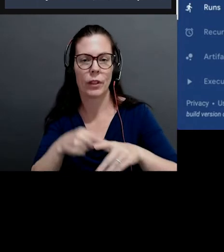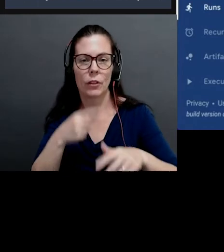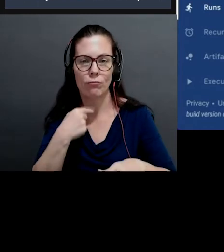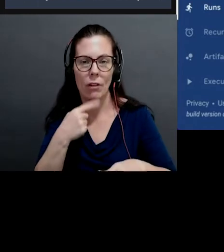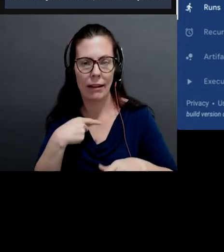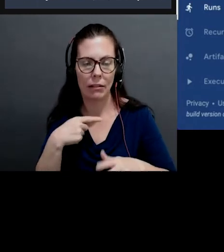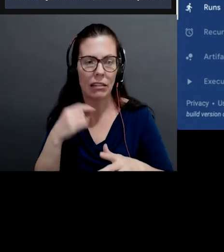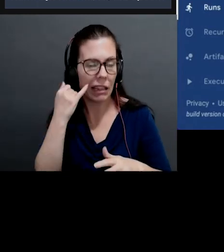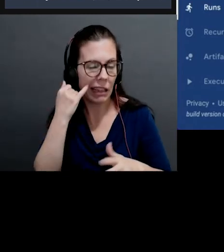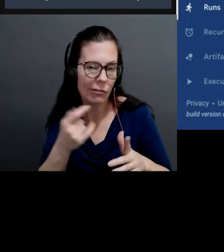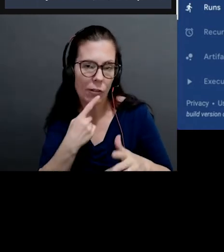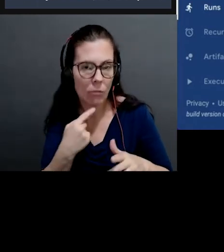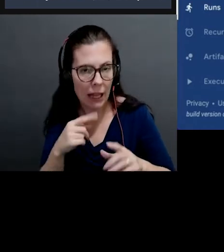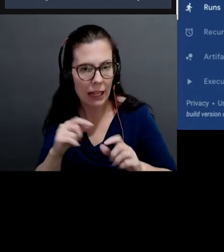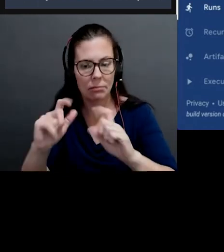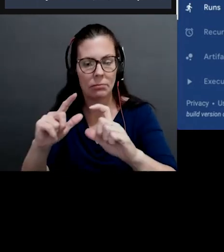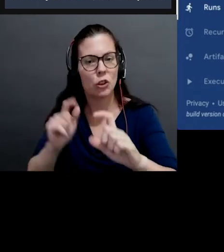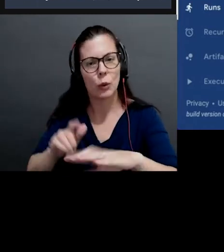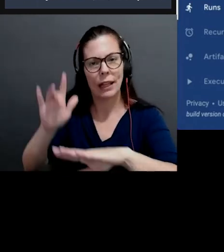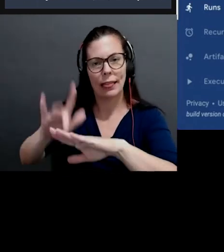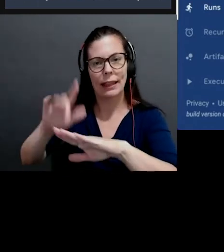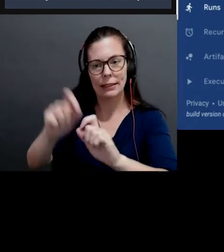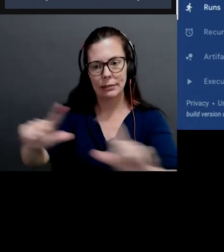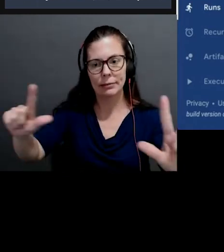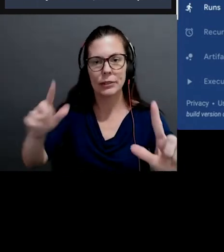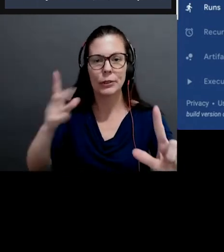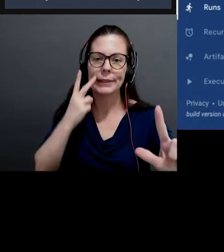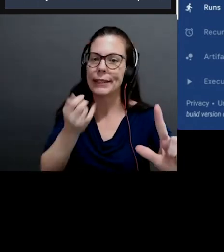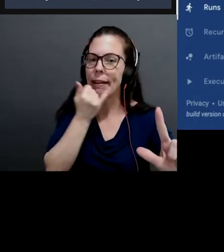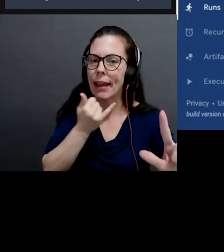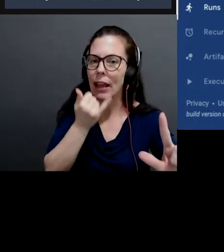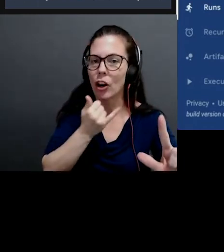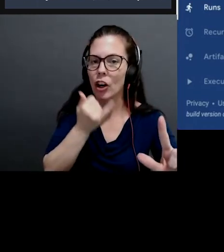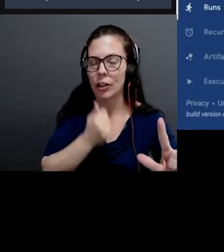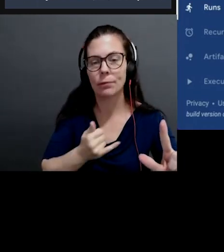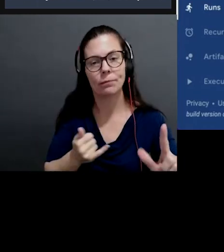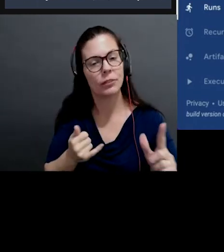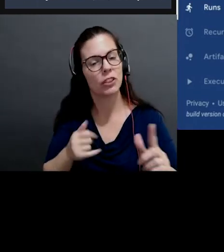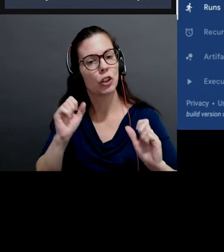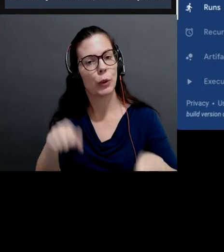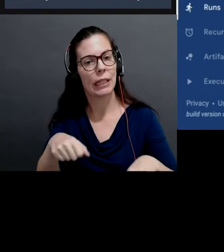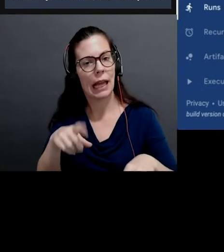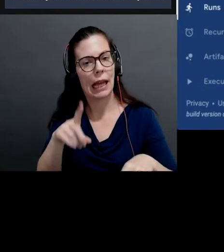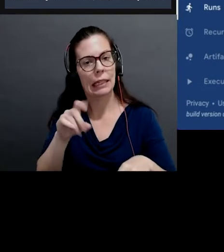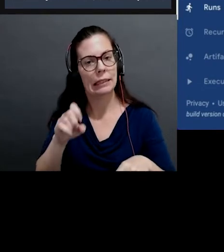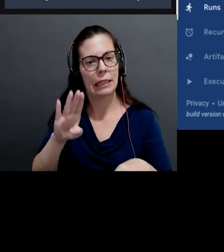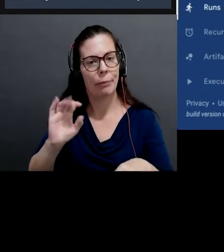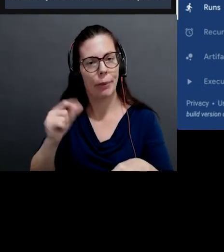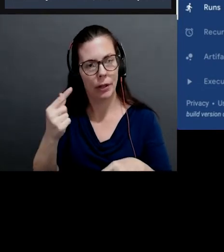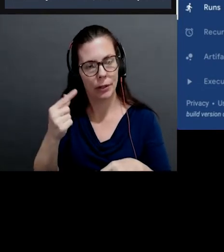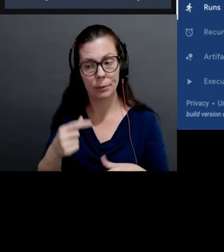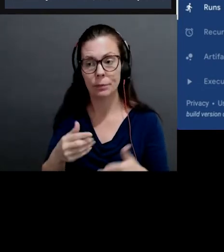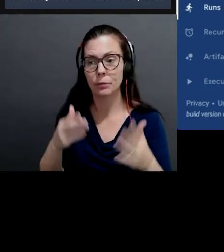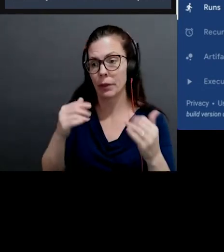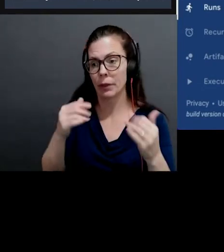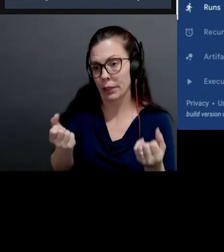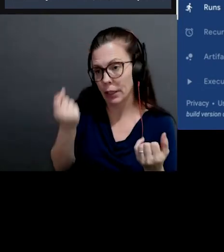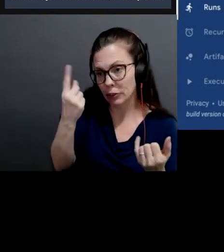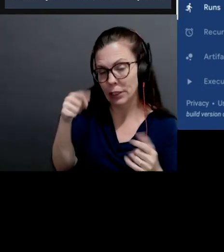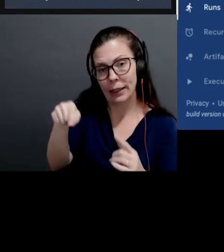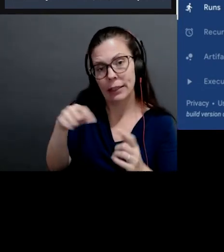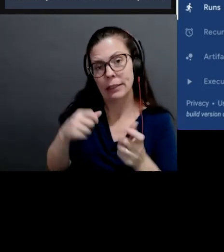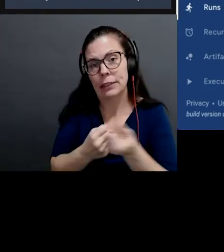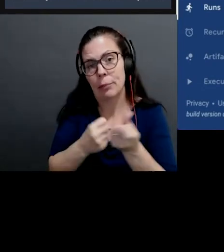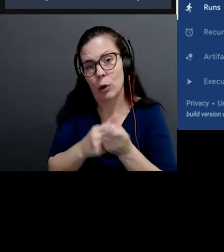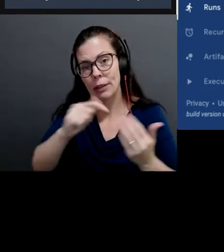could have seen what errors are there in the logs to debug it. Now here in this page, to support the pipelines,